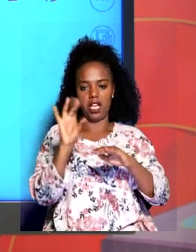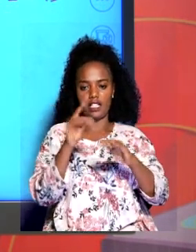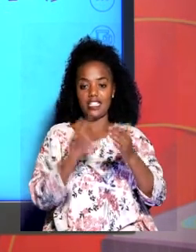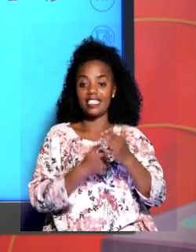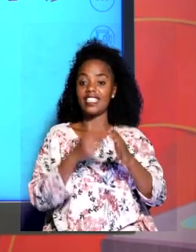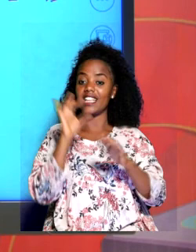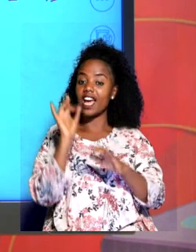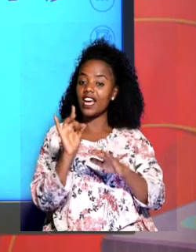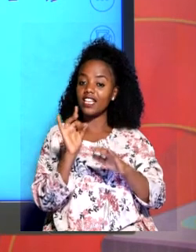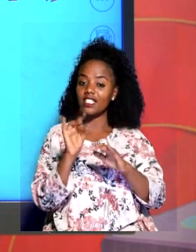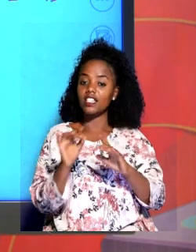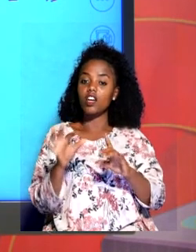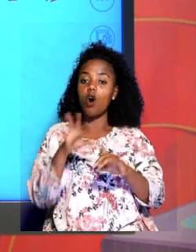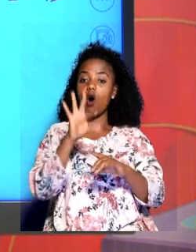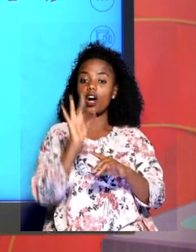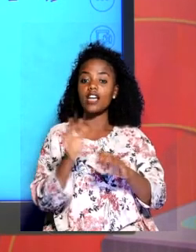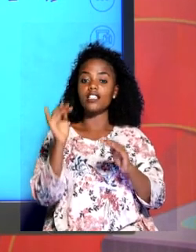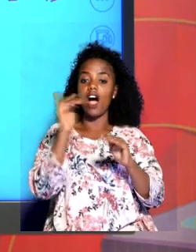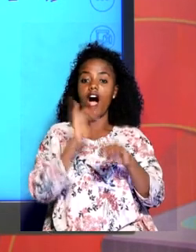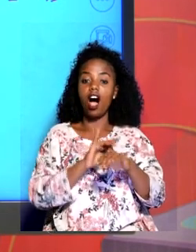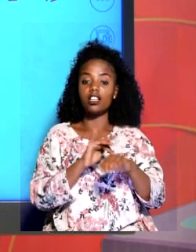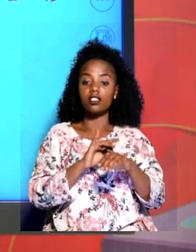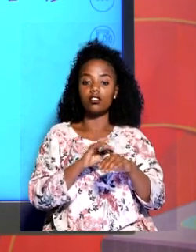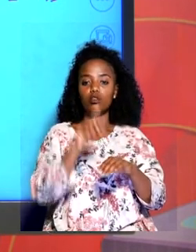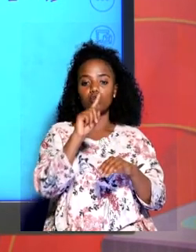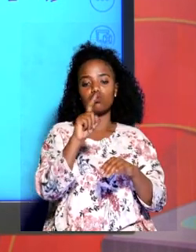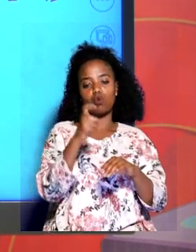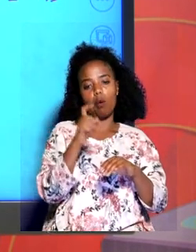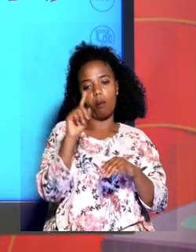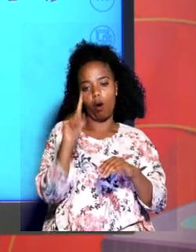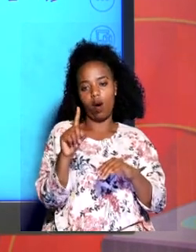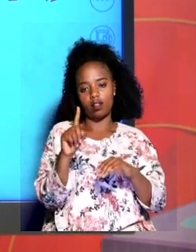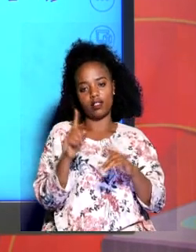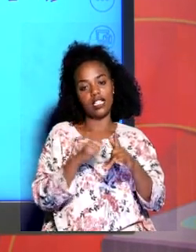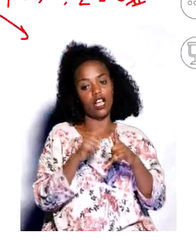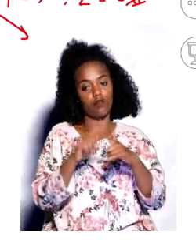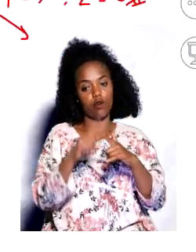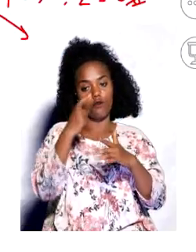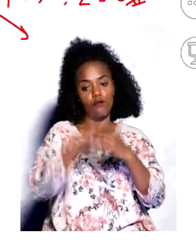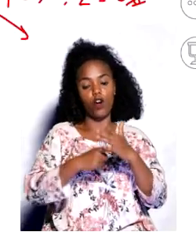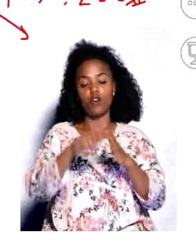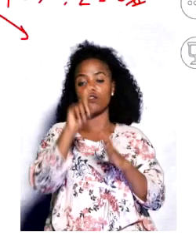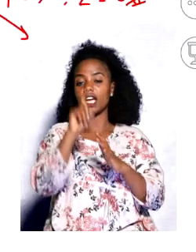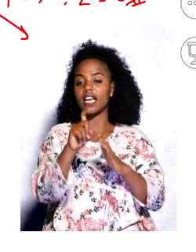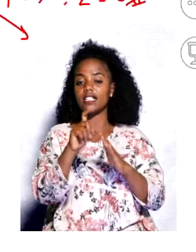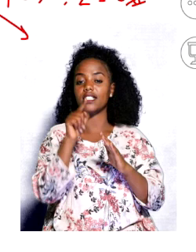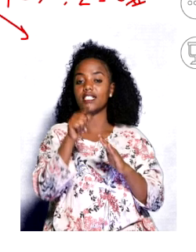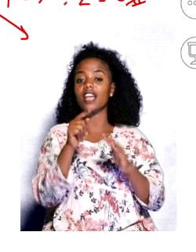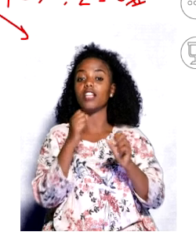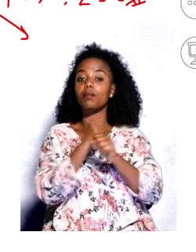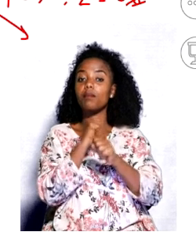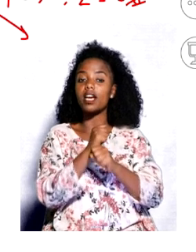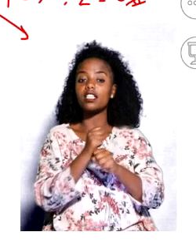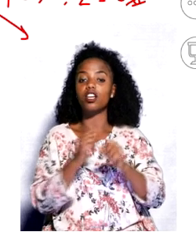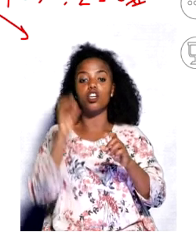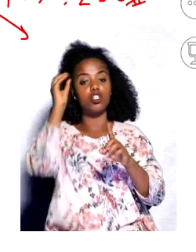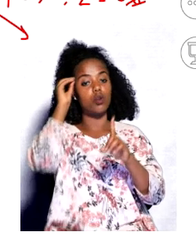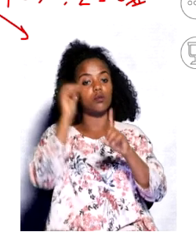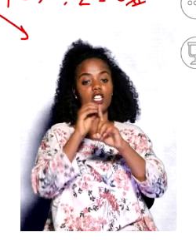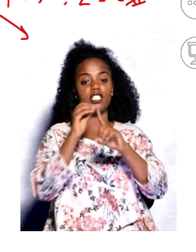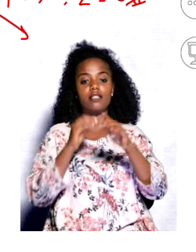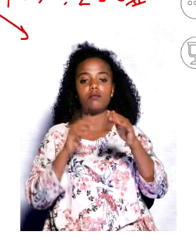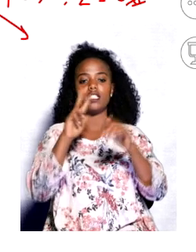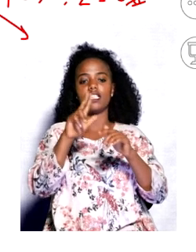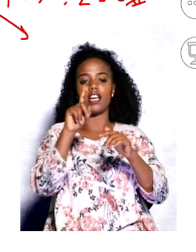this 8 occurs at the corner point 2, 1. Therefore, the value of x that makes the objective function 3x